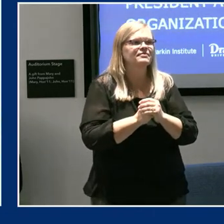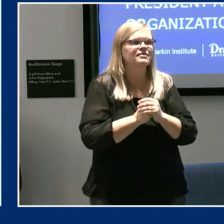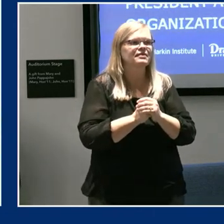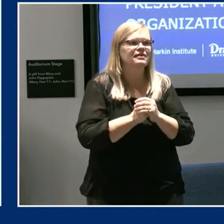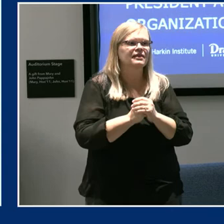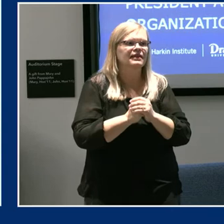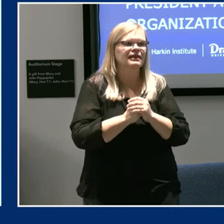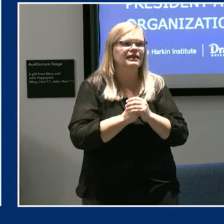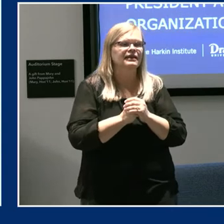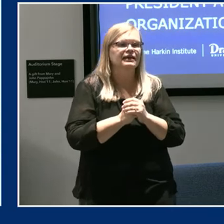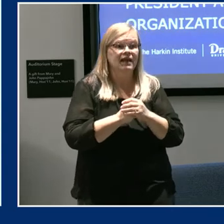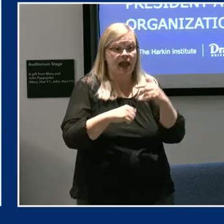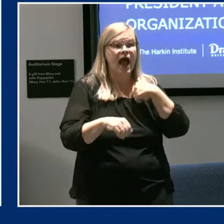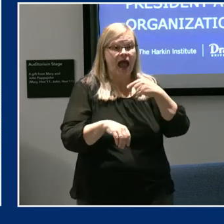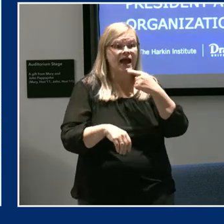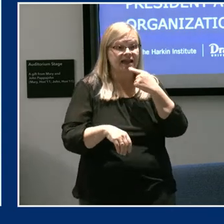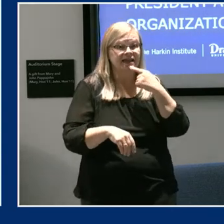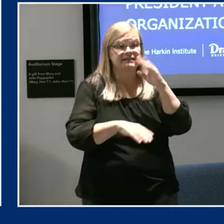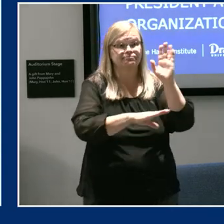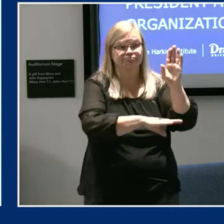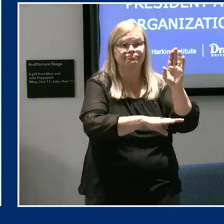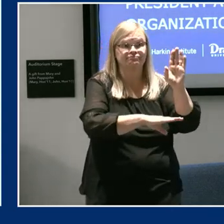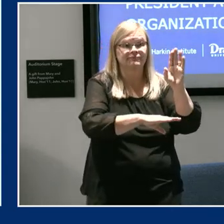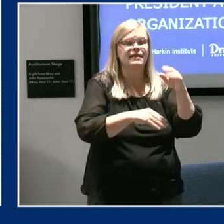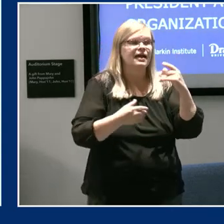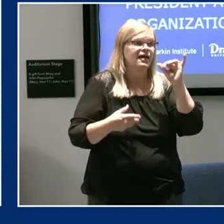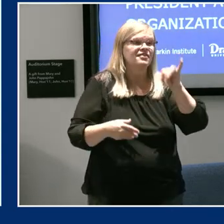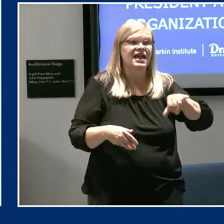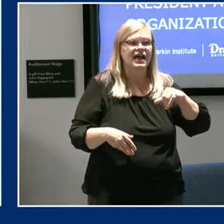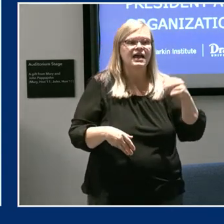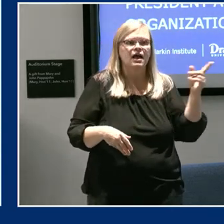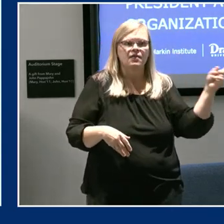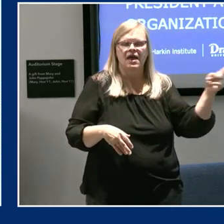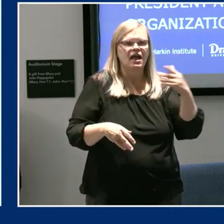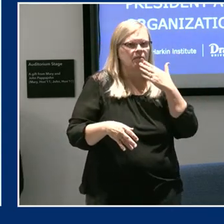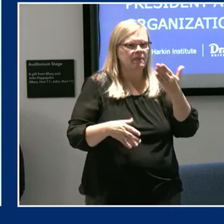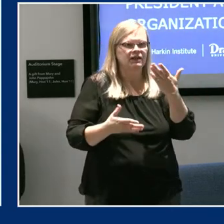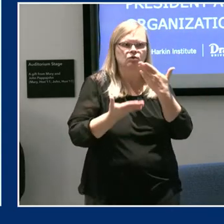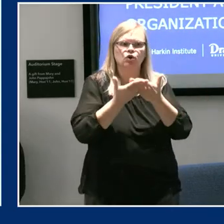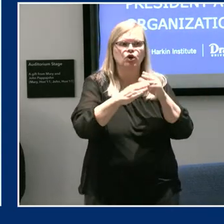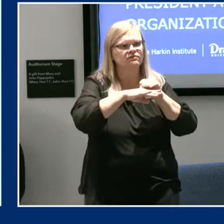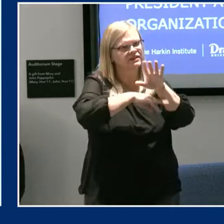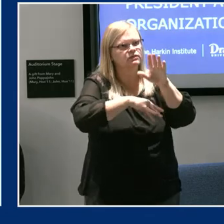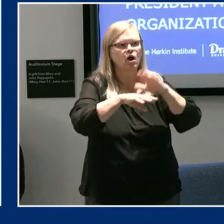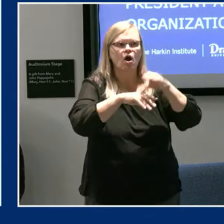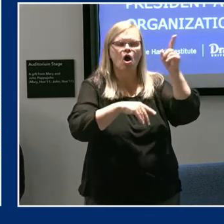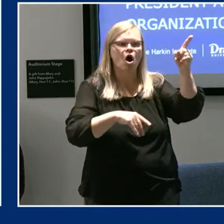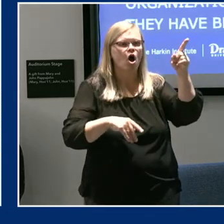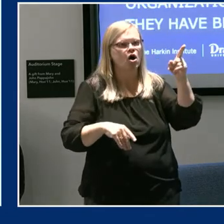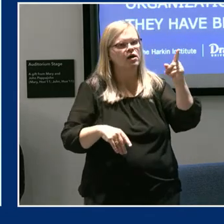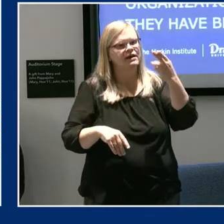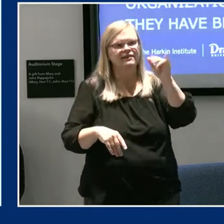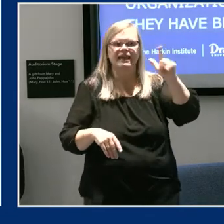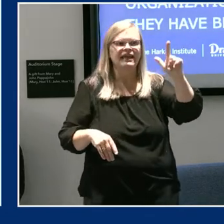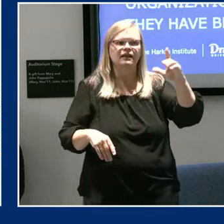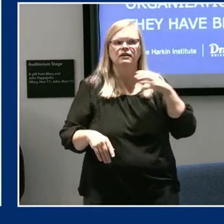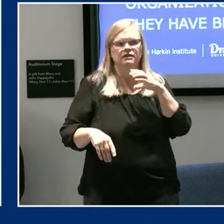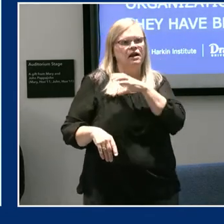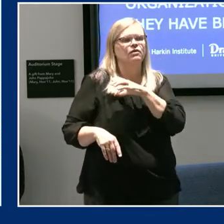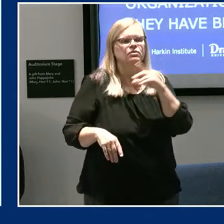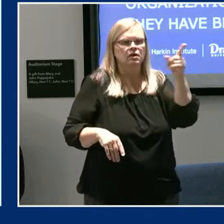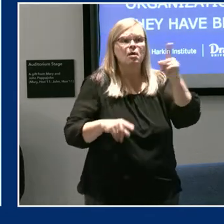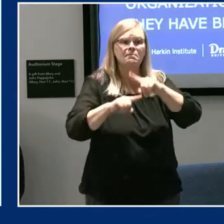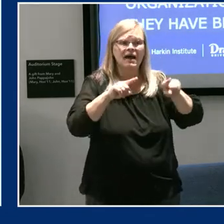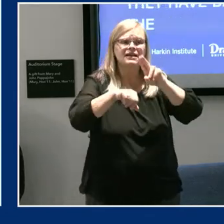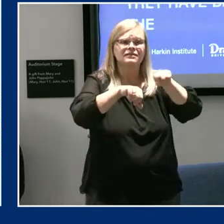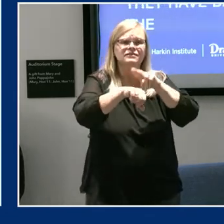I can attest to the fact that they have been very influential on the Hill in Congress, but also